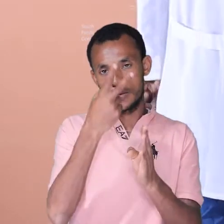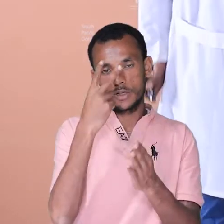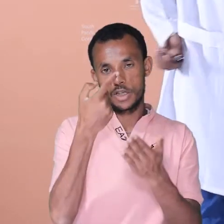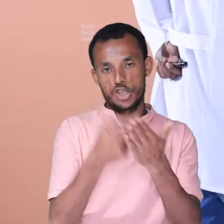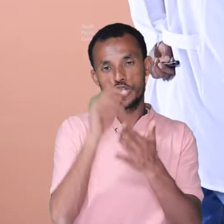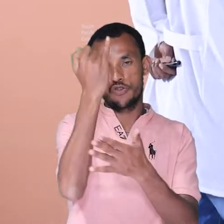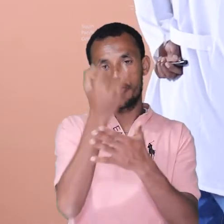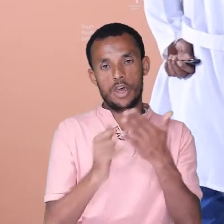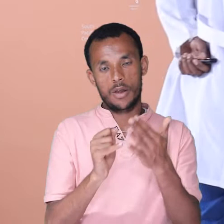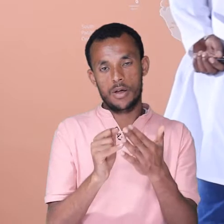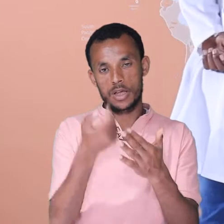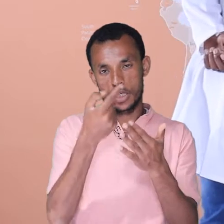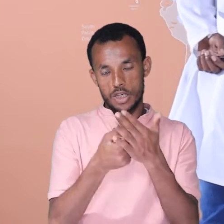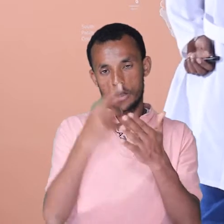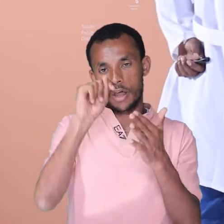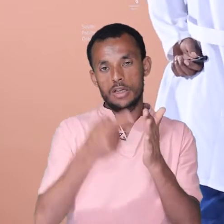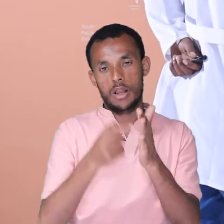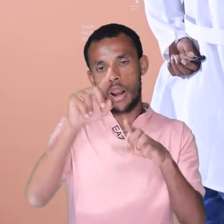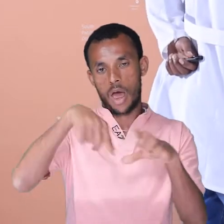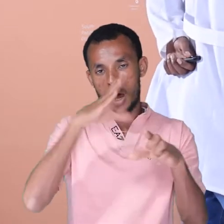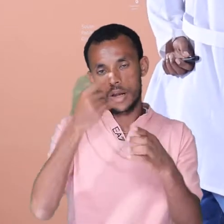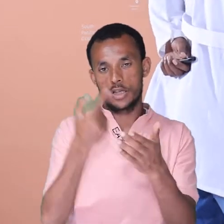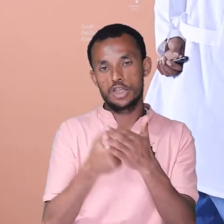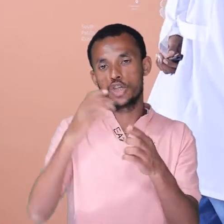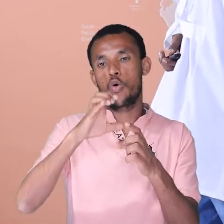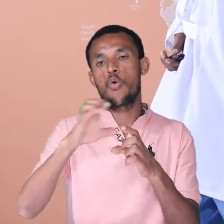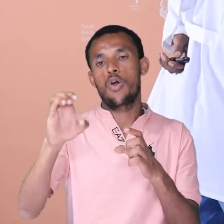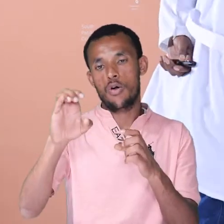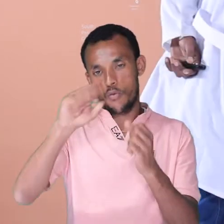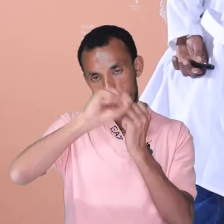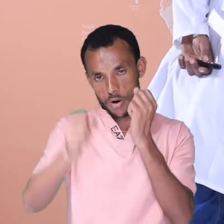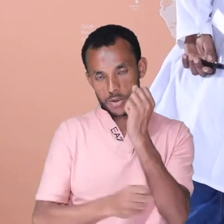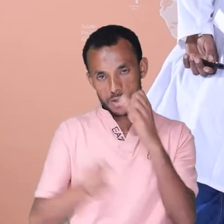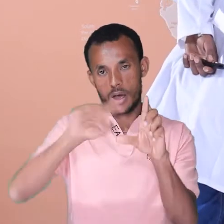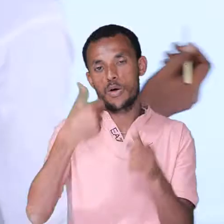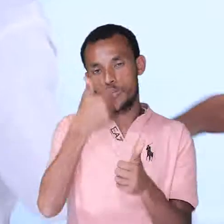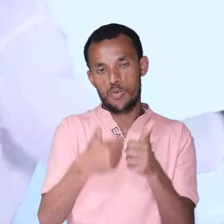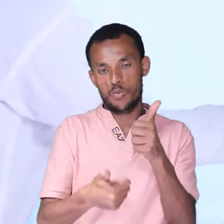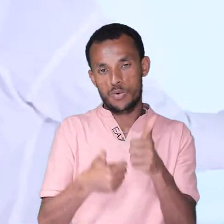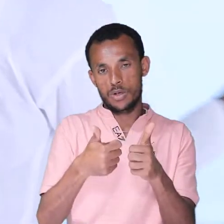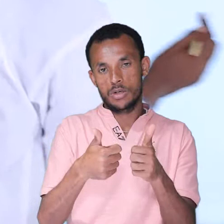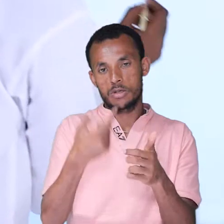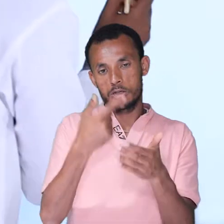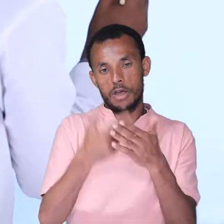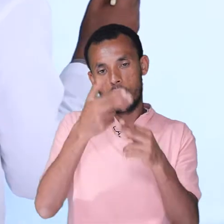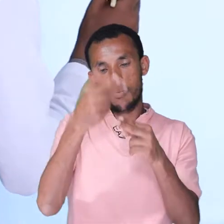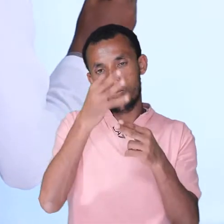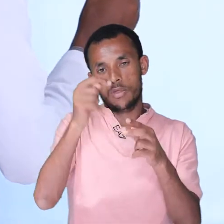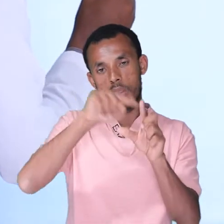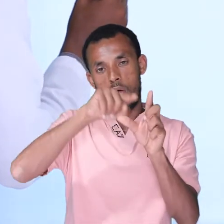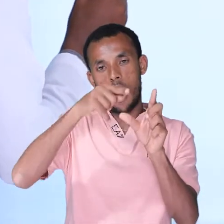this figure. This tangent line and this chord forms an angle here. What is the name of this angle